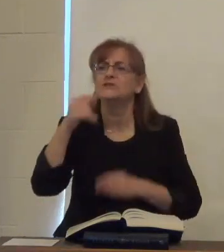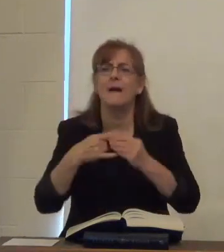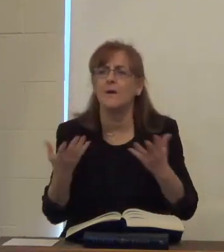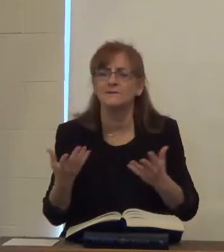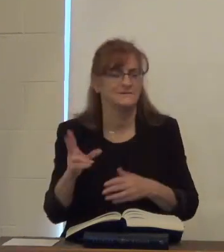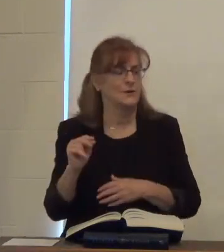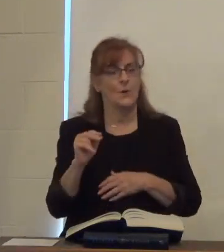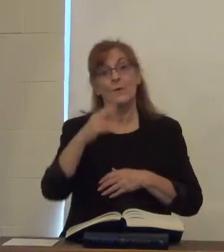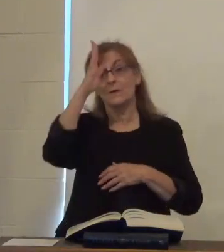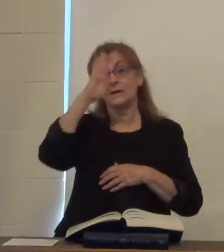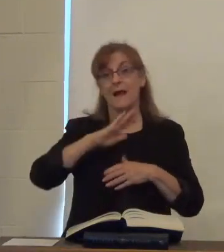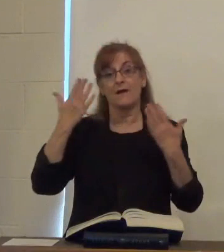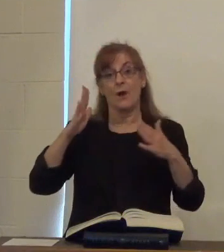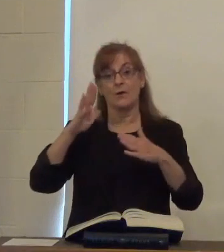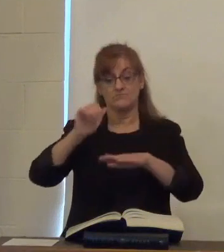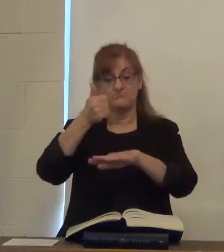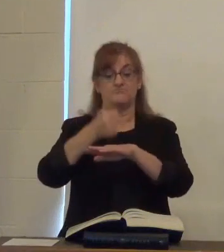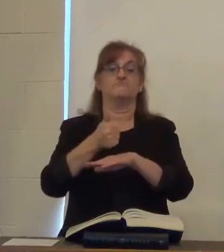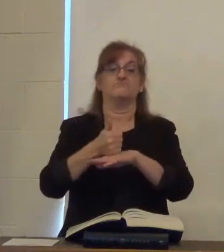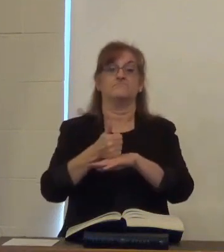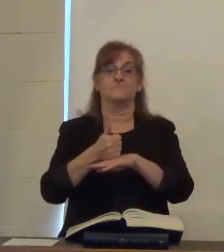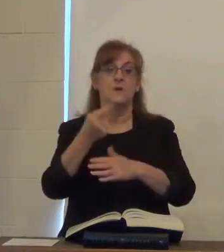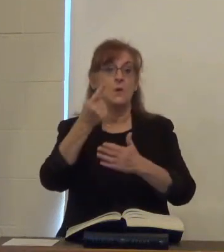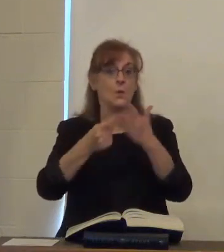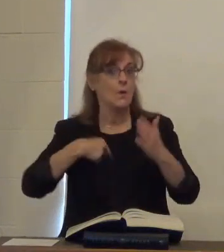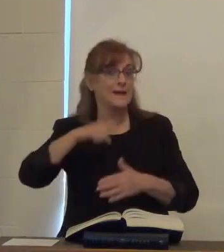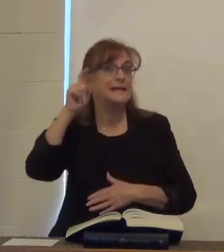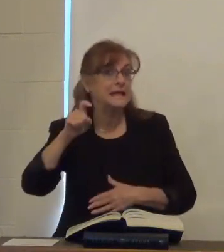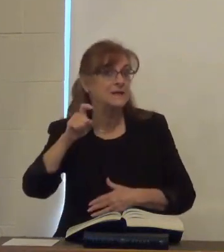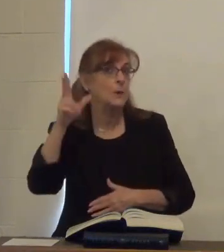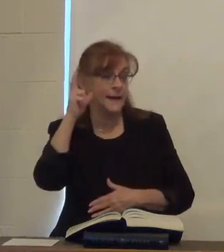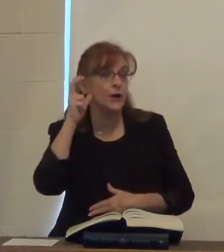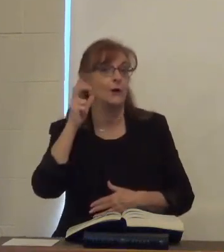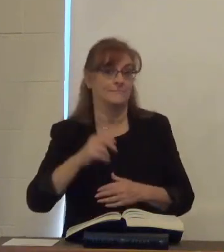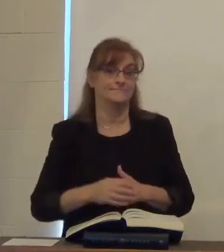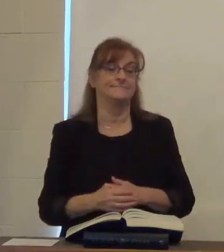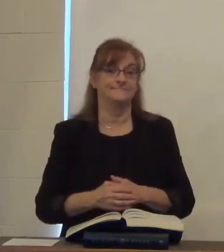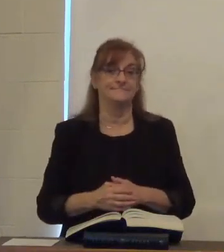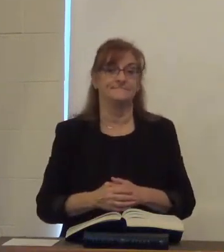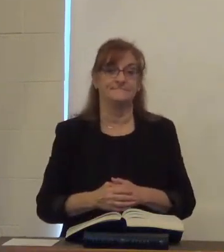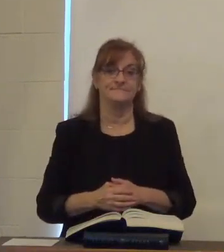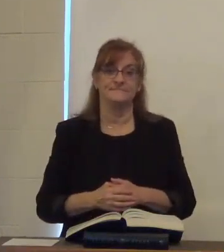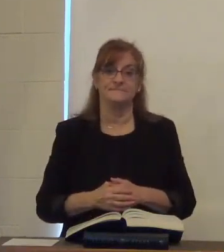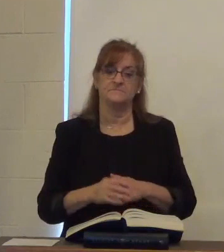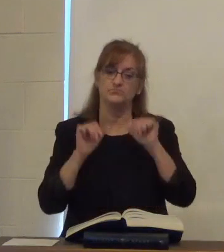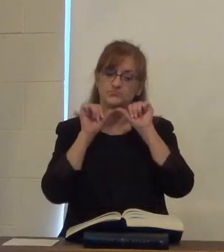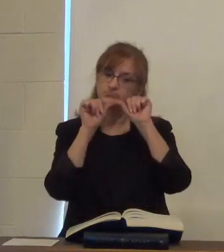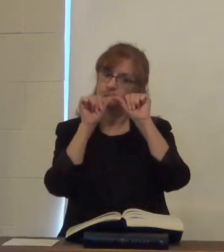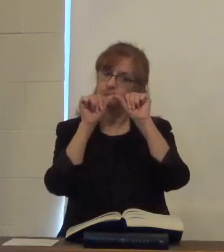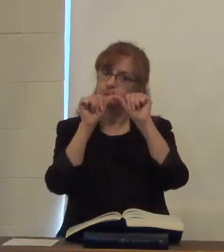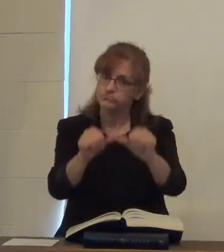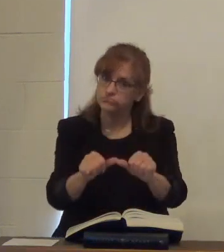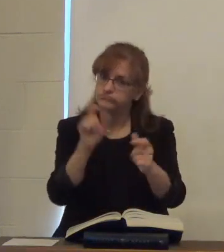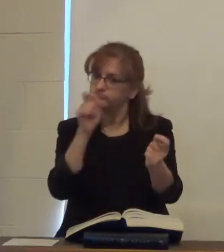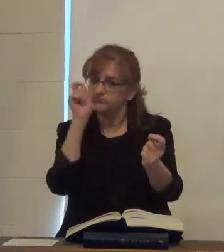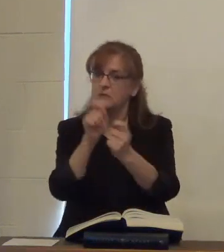God has already mandated what we need. He's told us what we need. It's consistent,